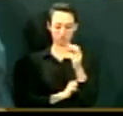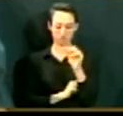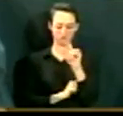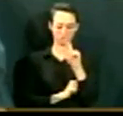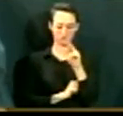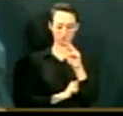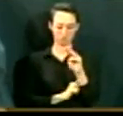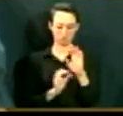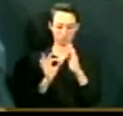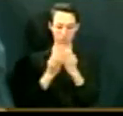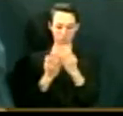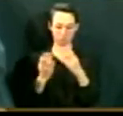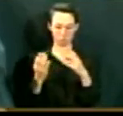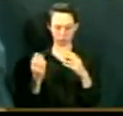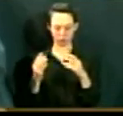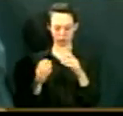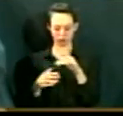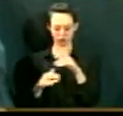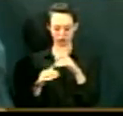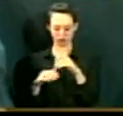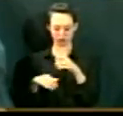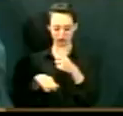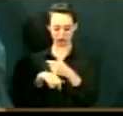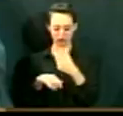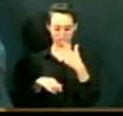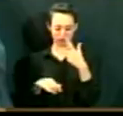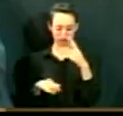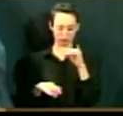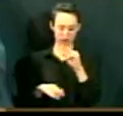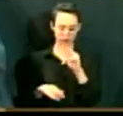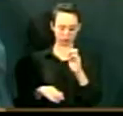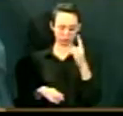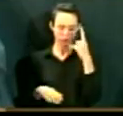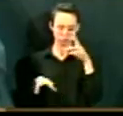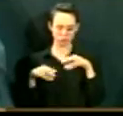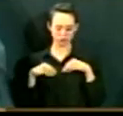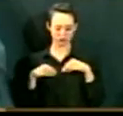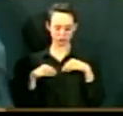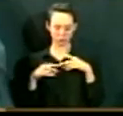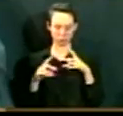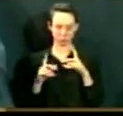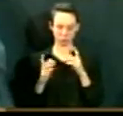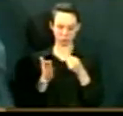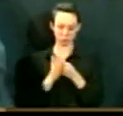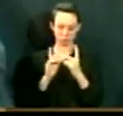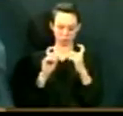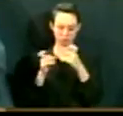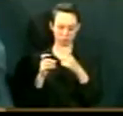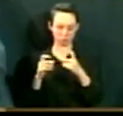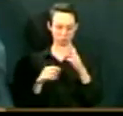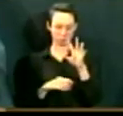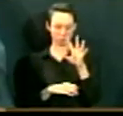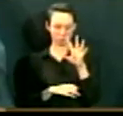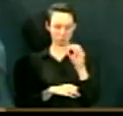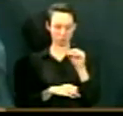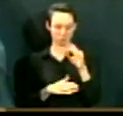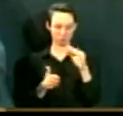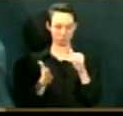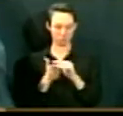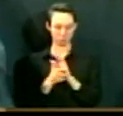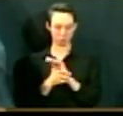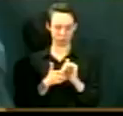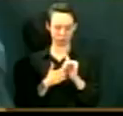Foundation Incorporated for acceptance of charitable contributions in the amount of $50,000 to 13 high schools for a